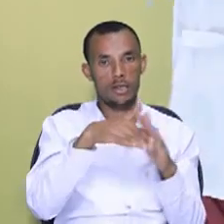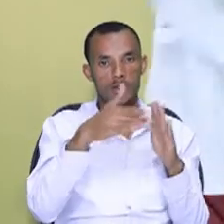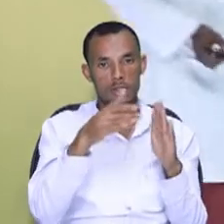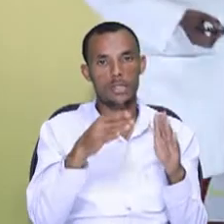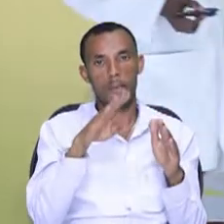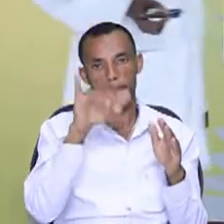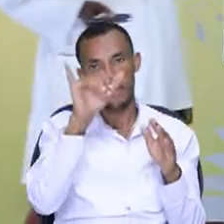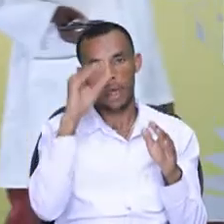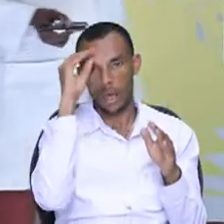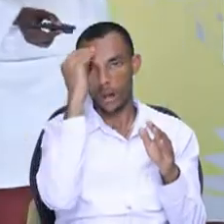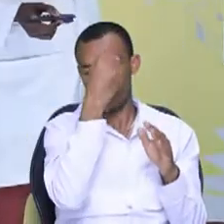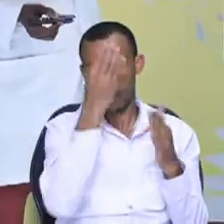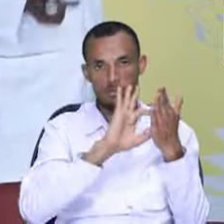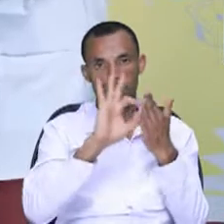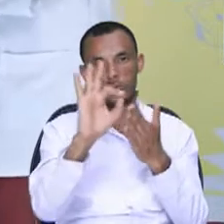2, 3.